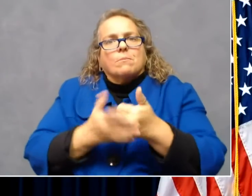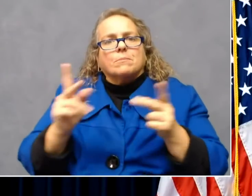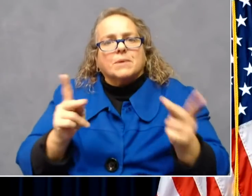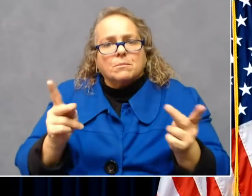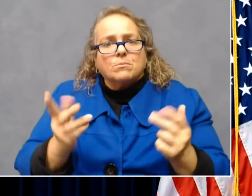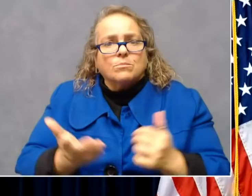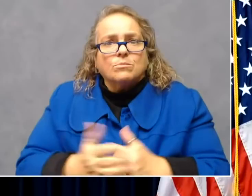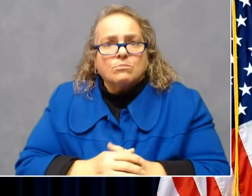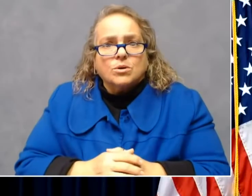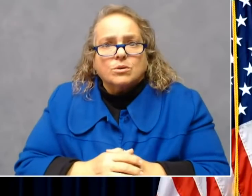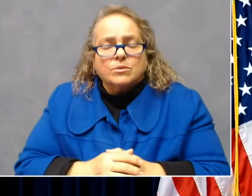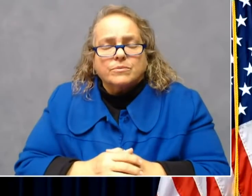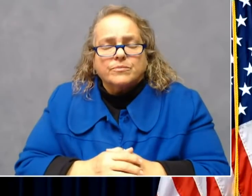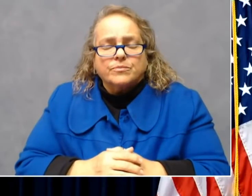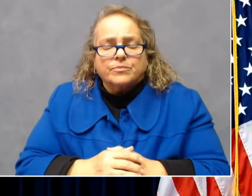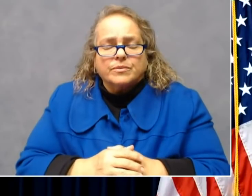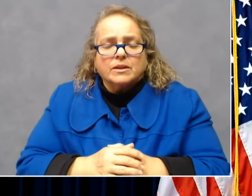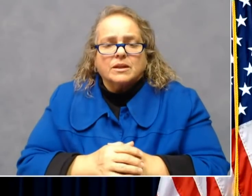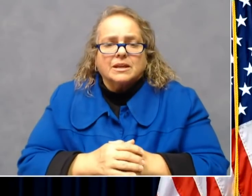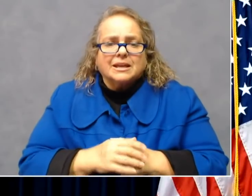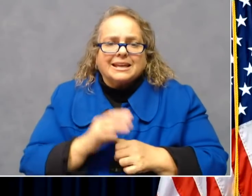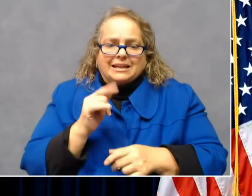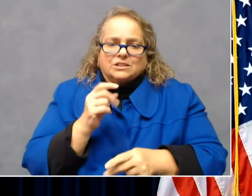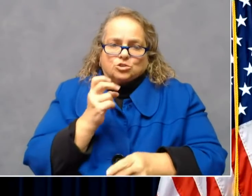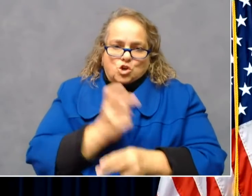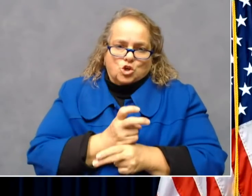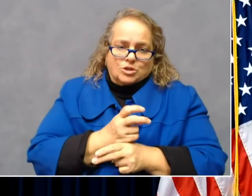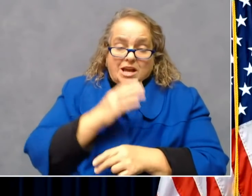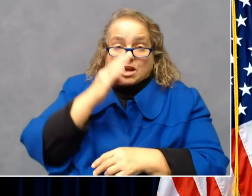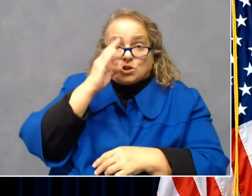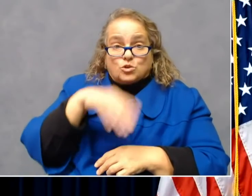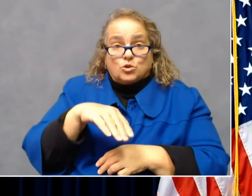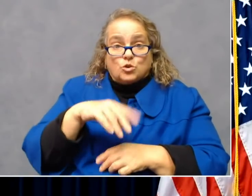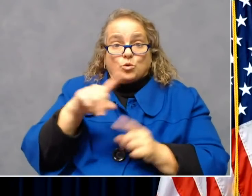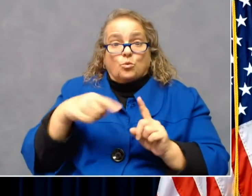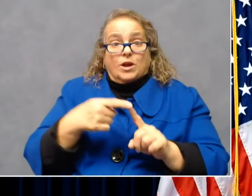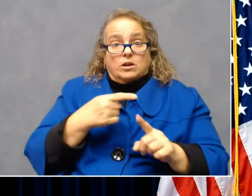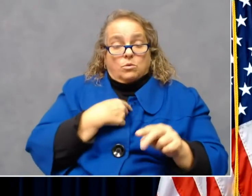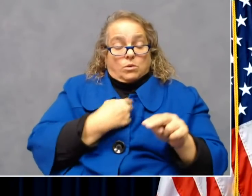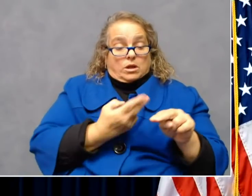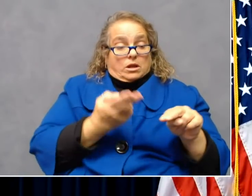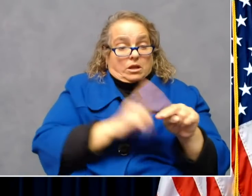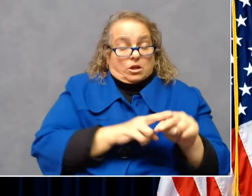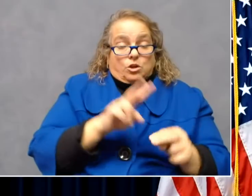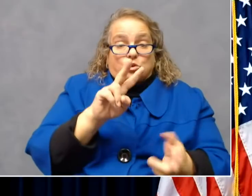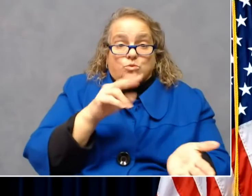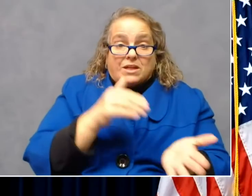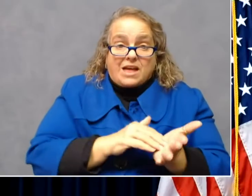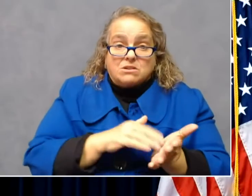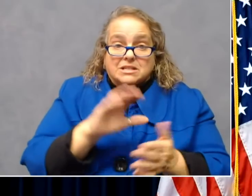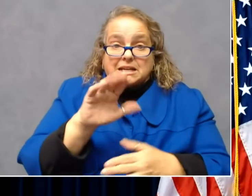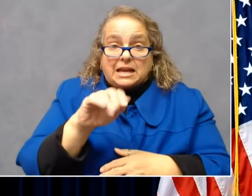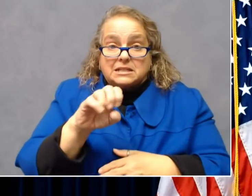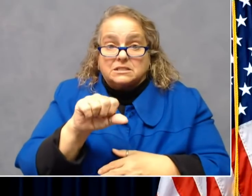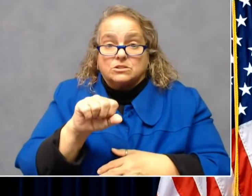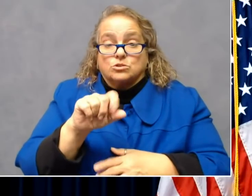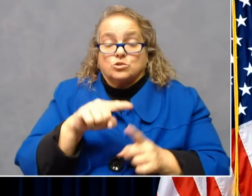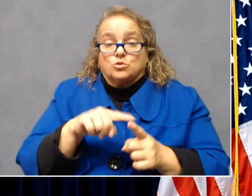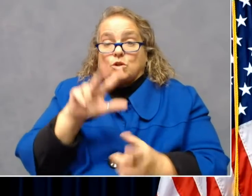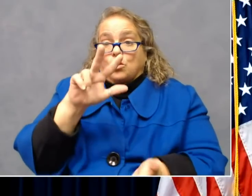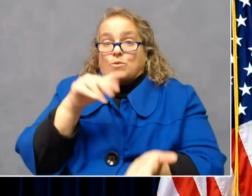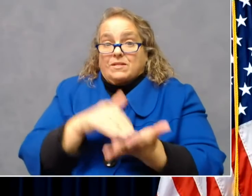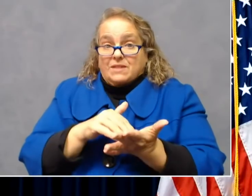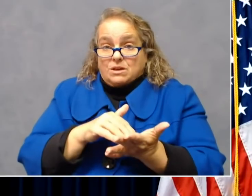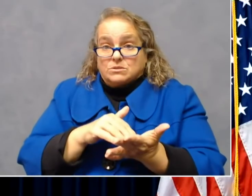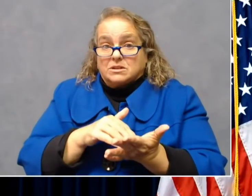I knew when we went from 2,000 cases to 3,000 cases so quickly that 4,000 was just around the bend. But in a